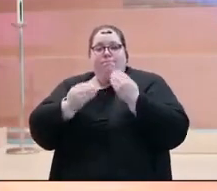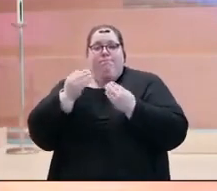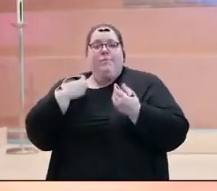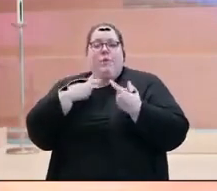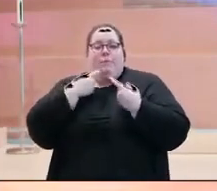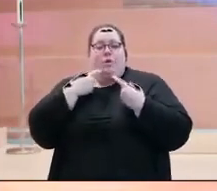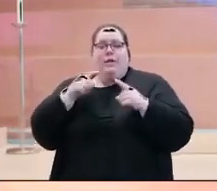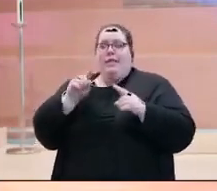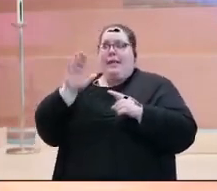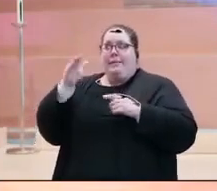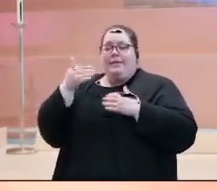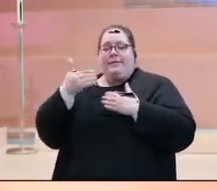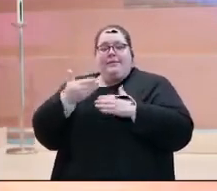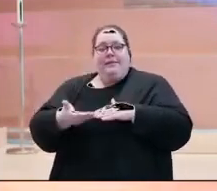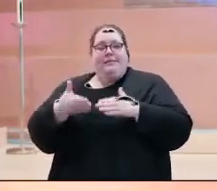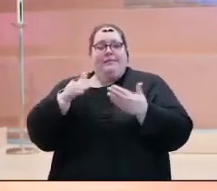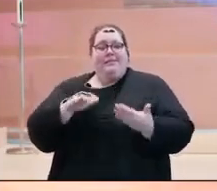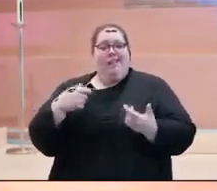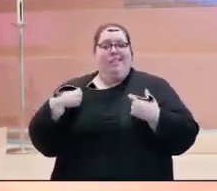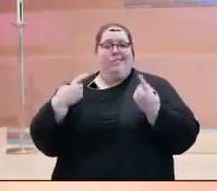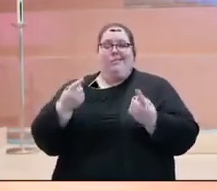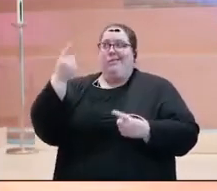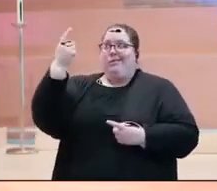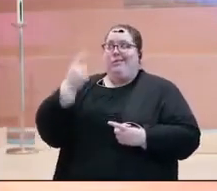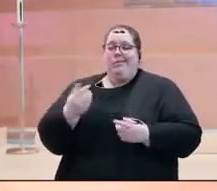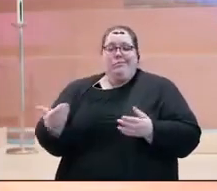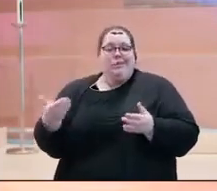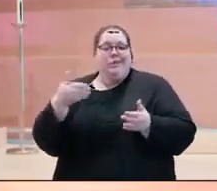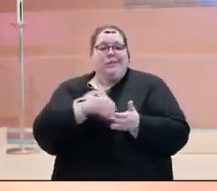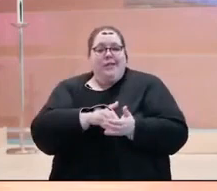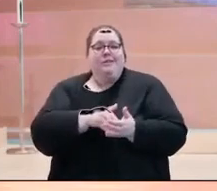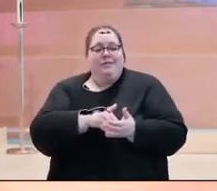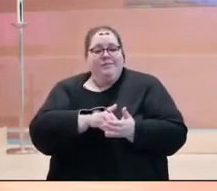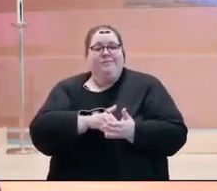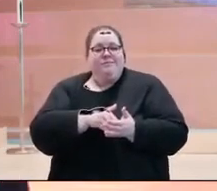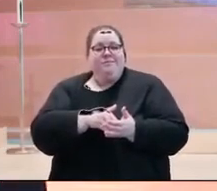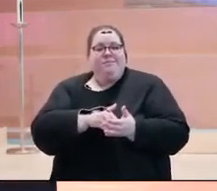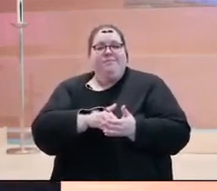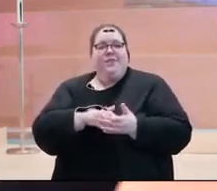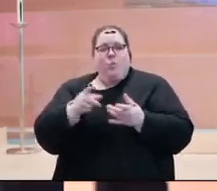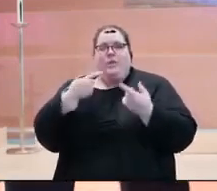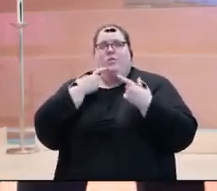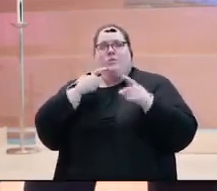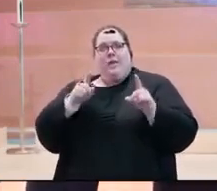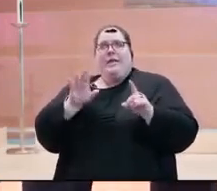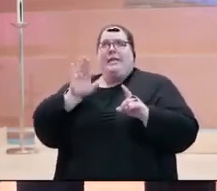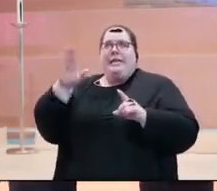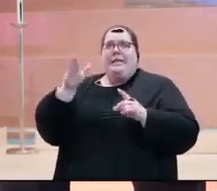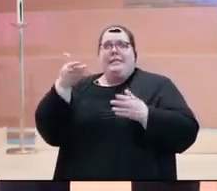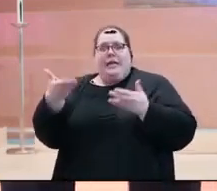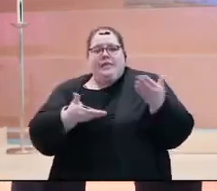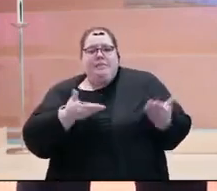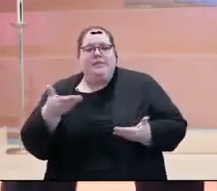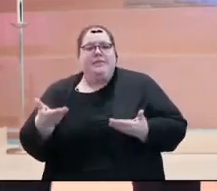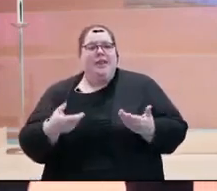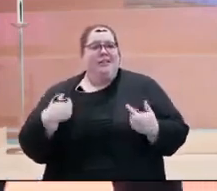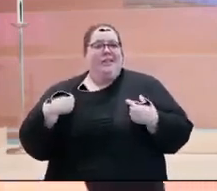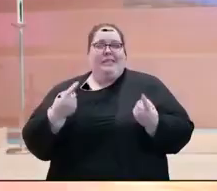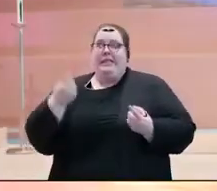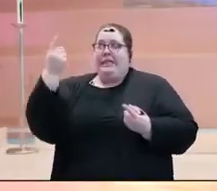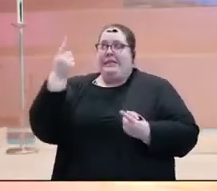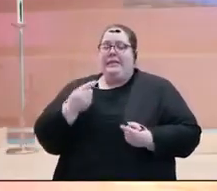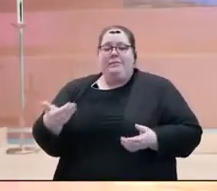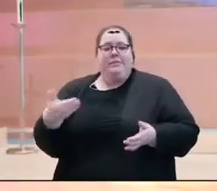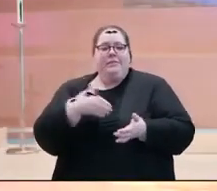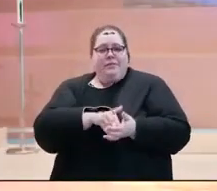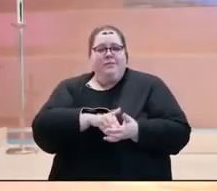comes. When we get together and eat this bread and drink this cup, we proclaim the hospitality of Jesus until he comes. When we